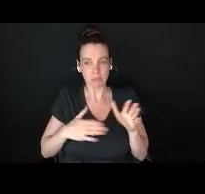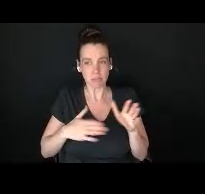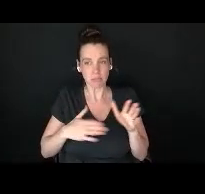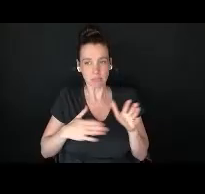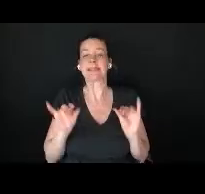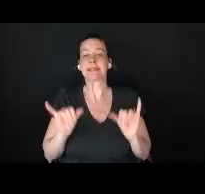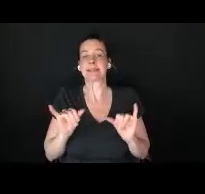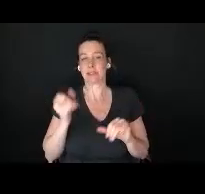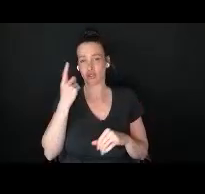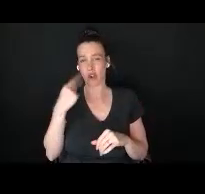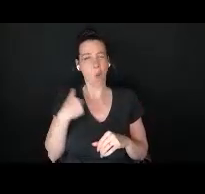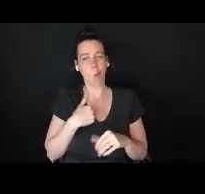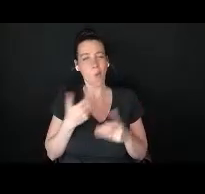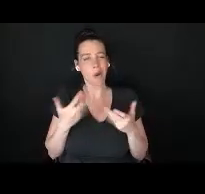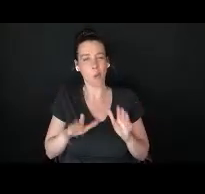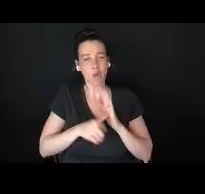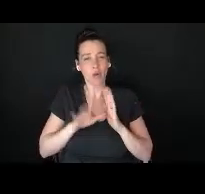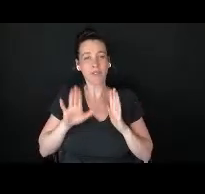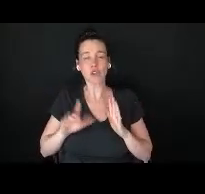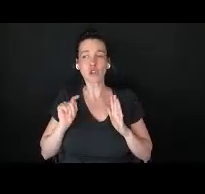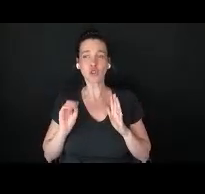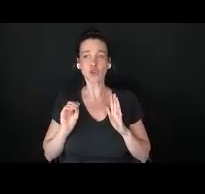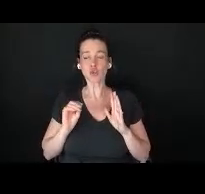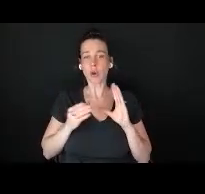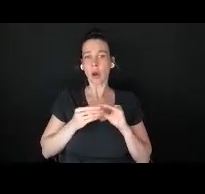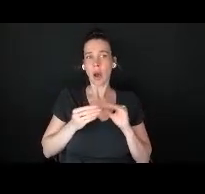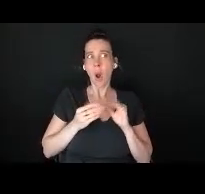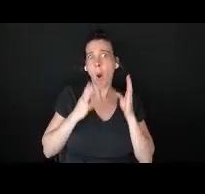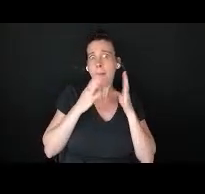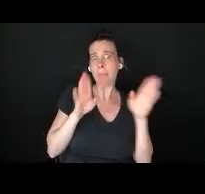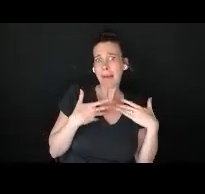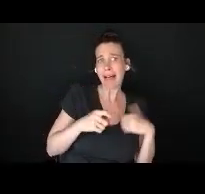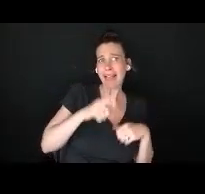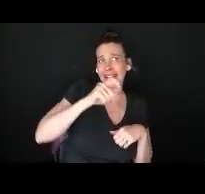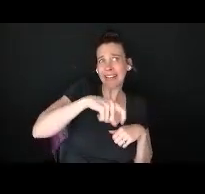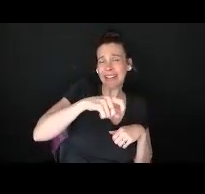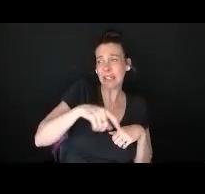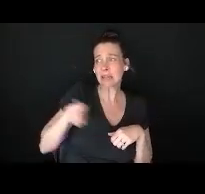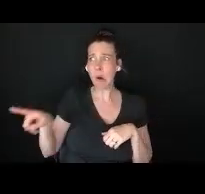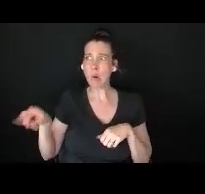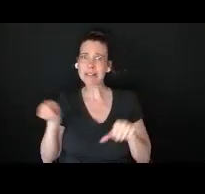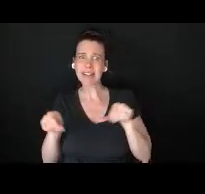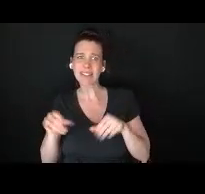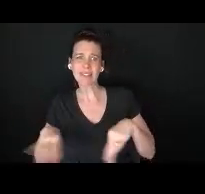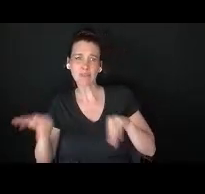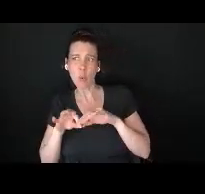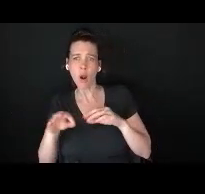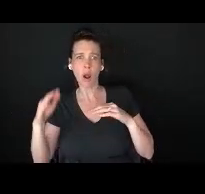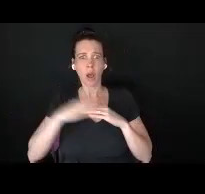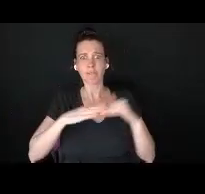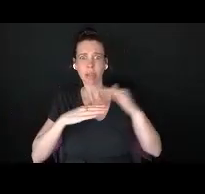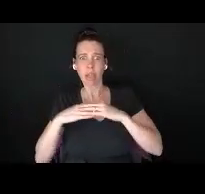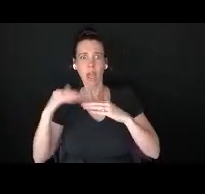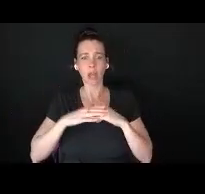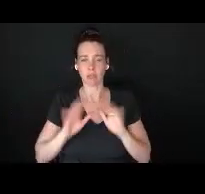We don't want reviewers conflating public health needs with scientific importance.